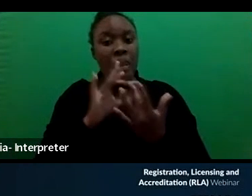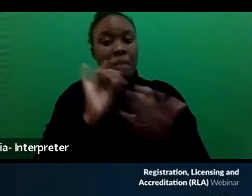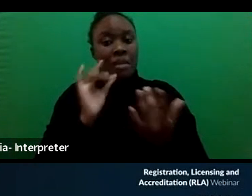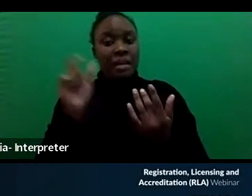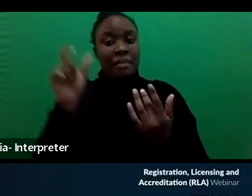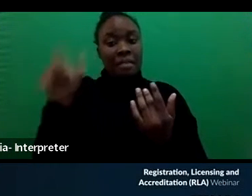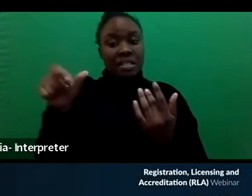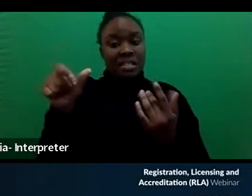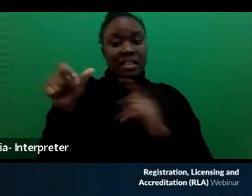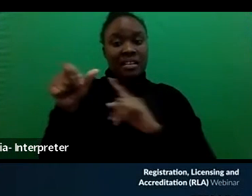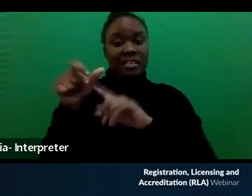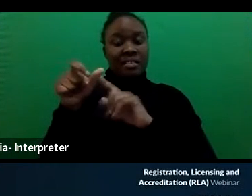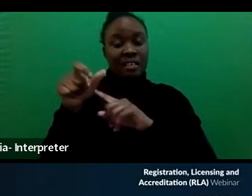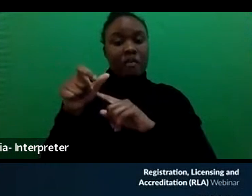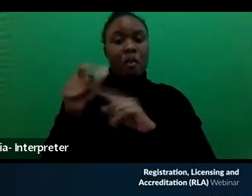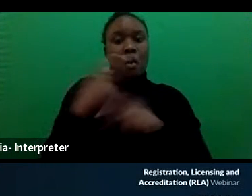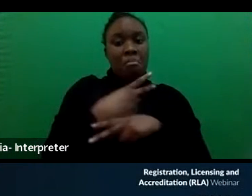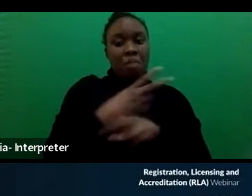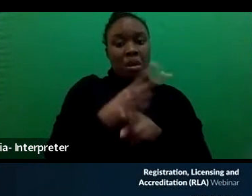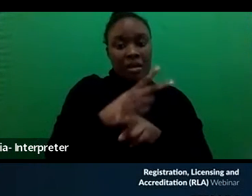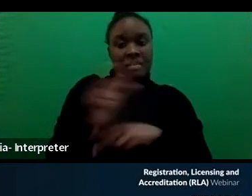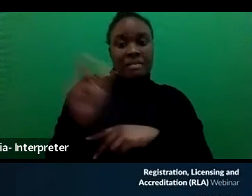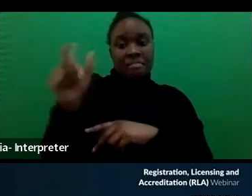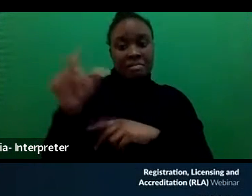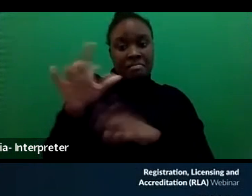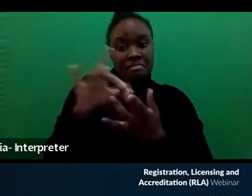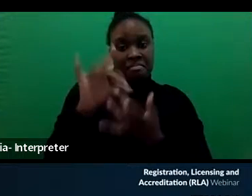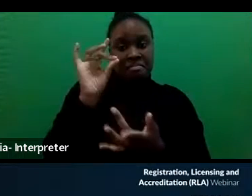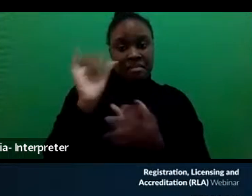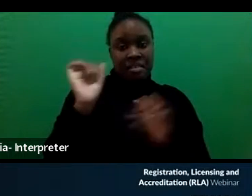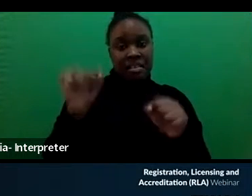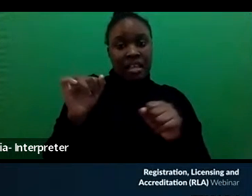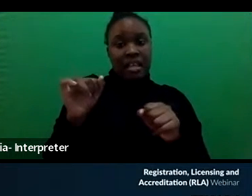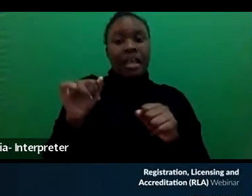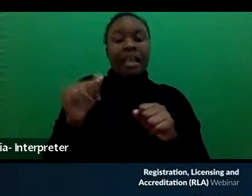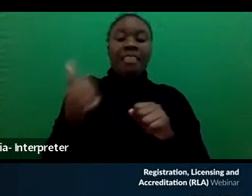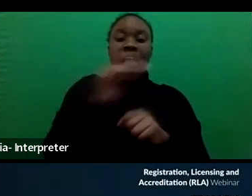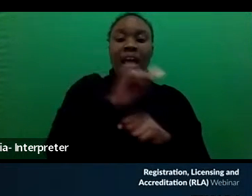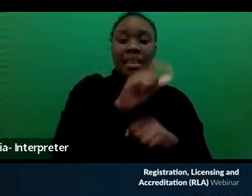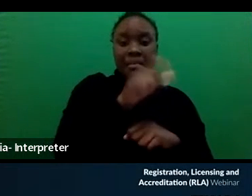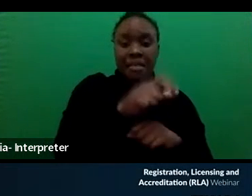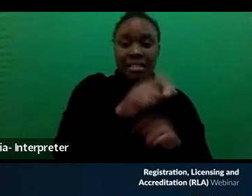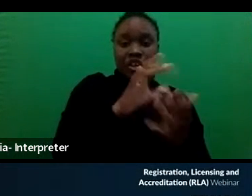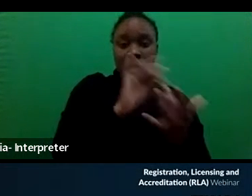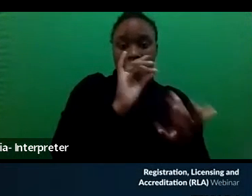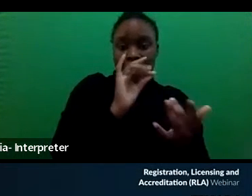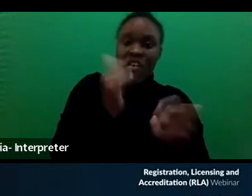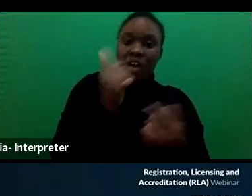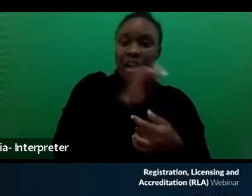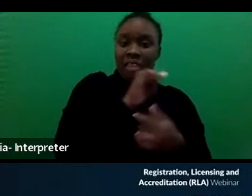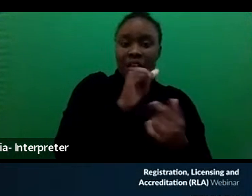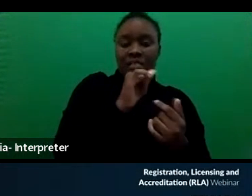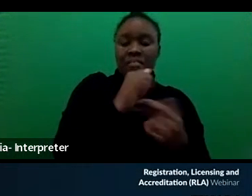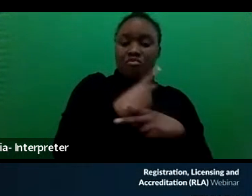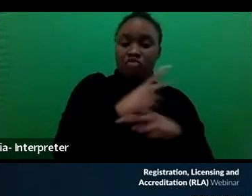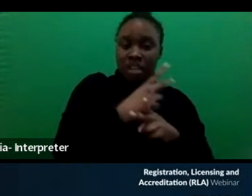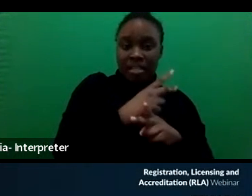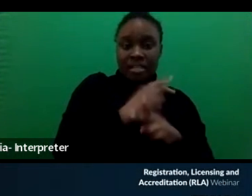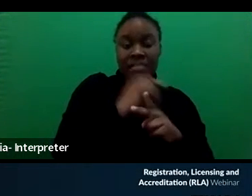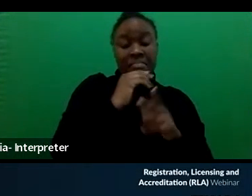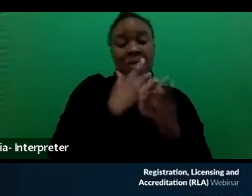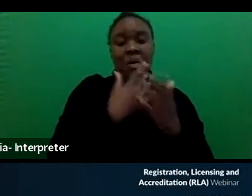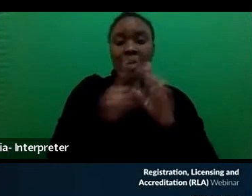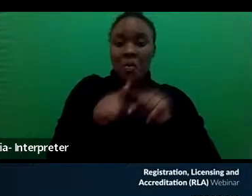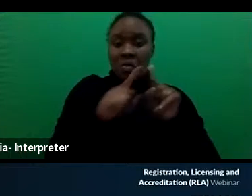for a certain product which they would want to, and nominate maybe another one for a certain one, and also terminate as in when